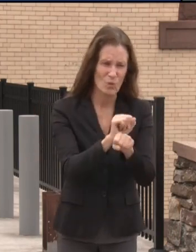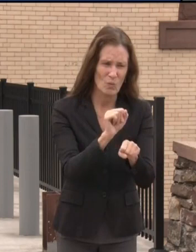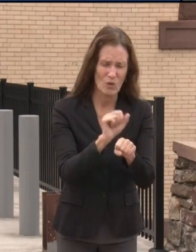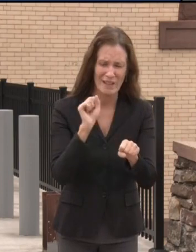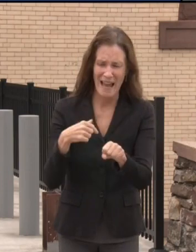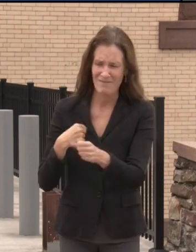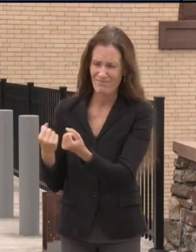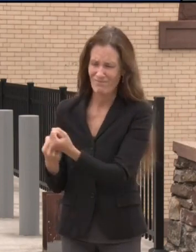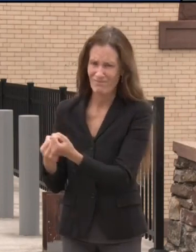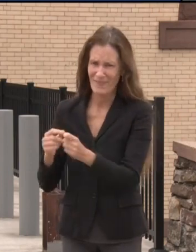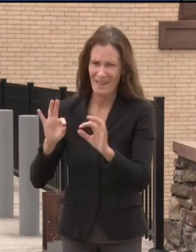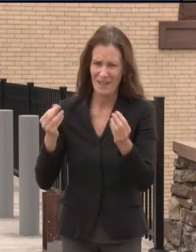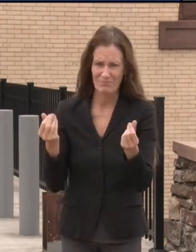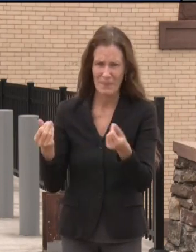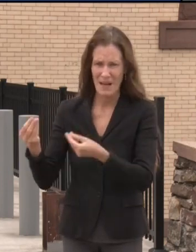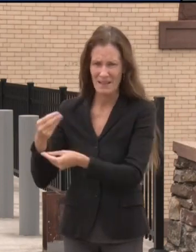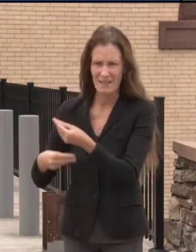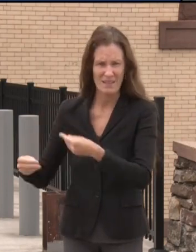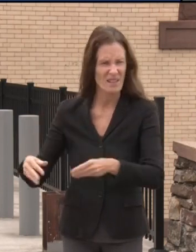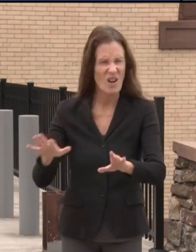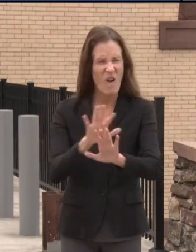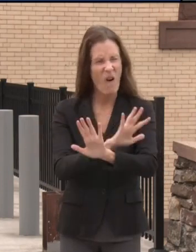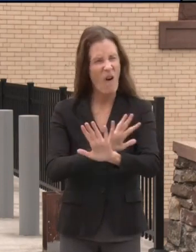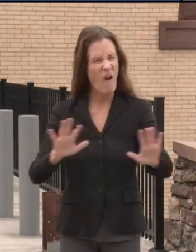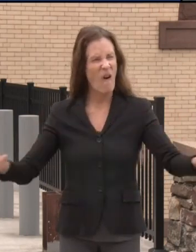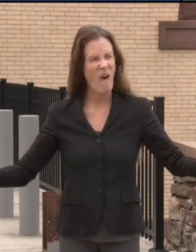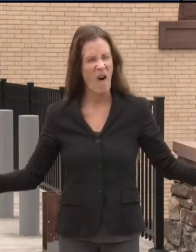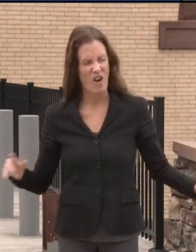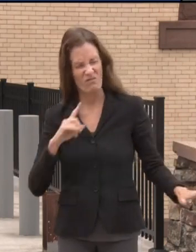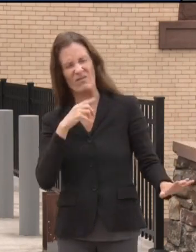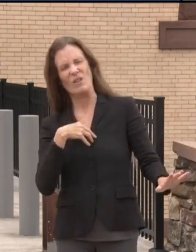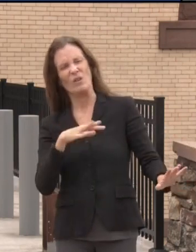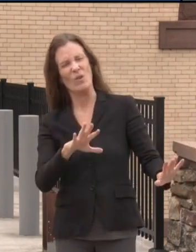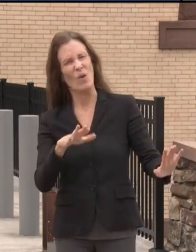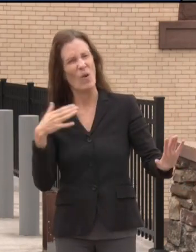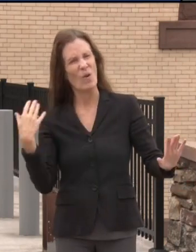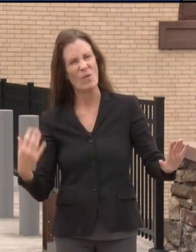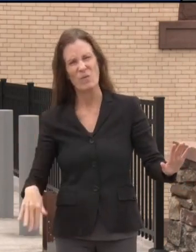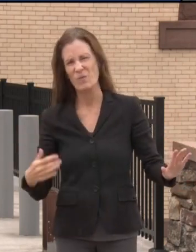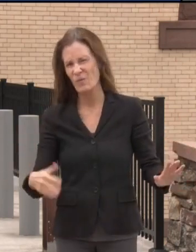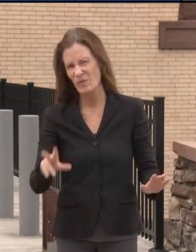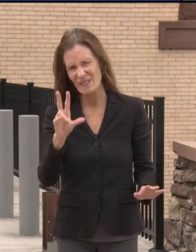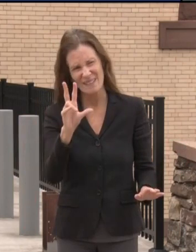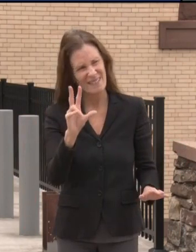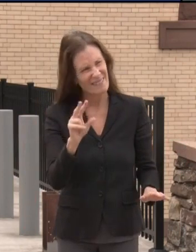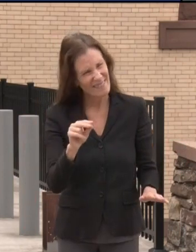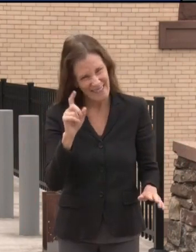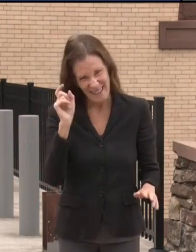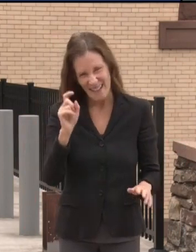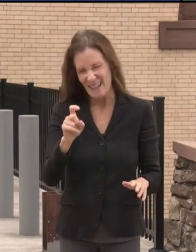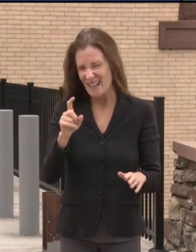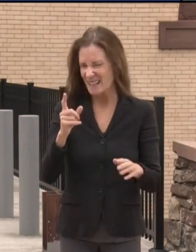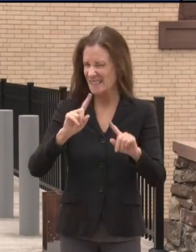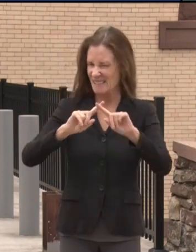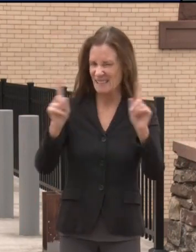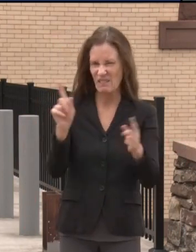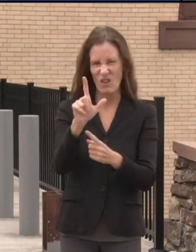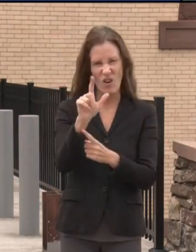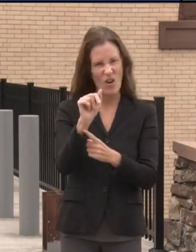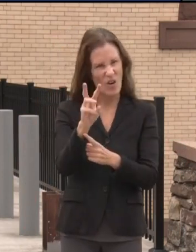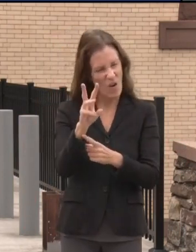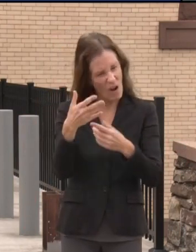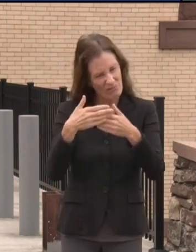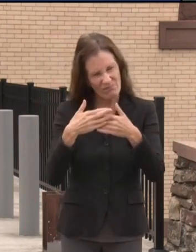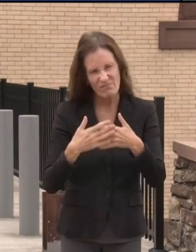pandemic hit. But now, as we work to build a lasting and fair recovery for Pennsylvania, paid family and